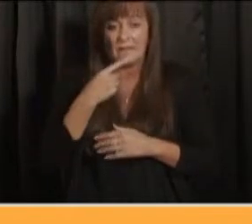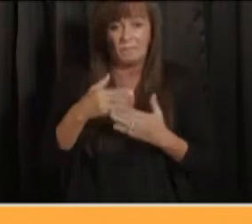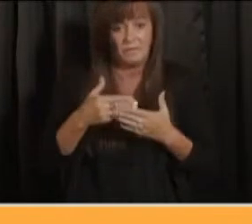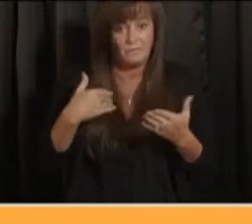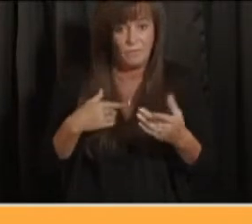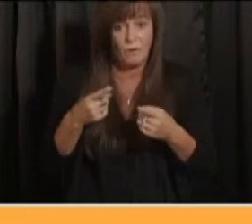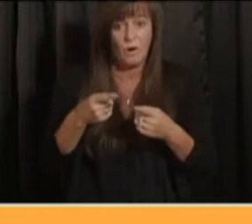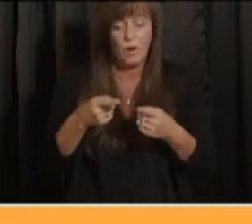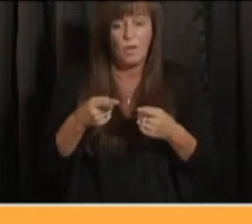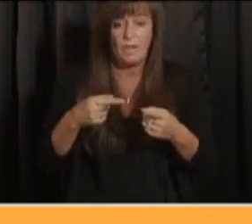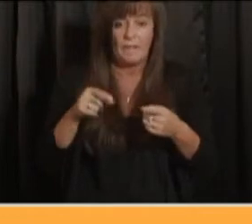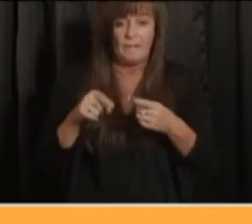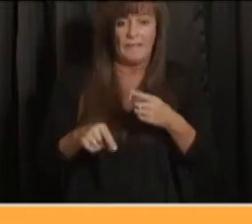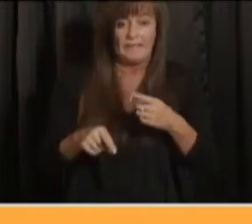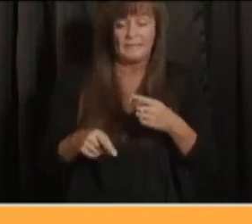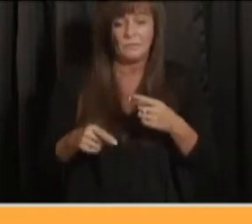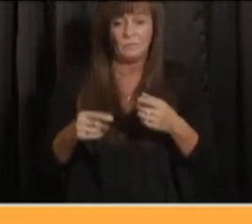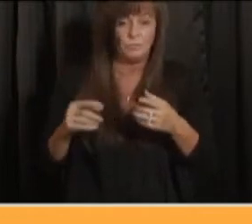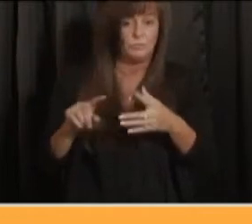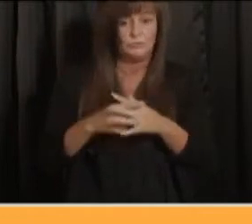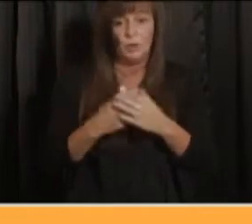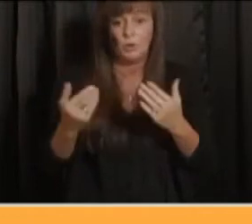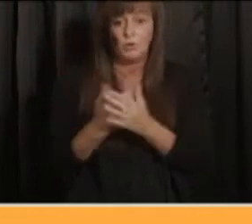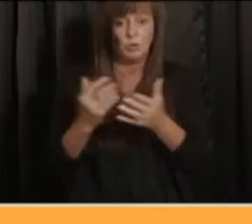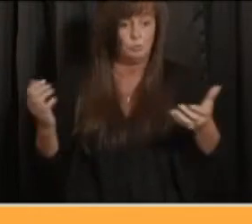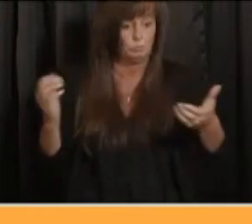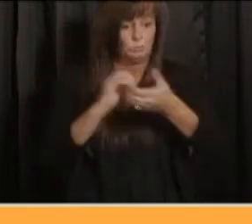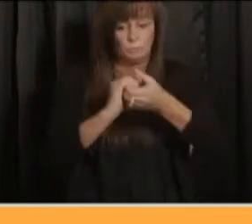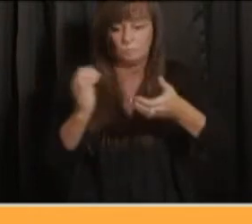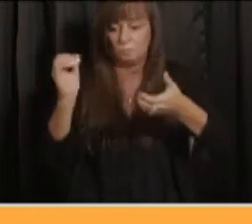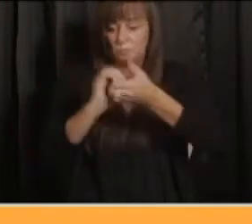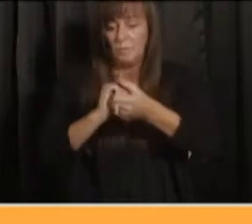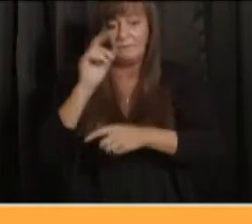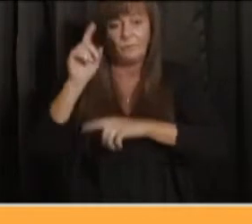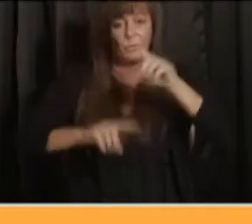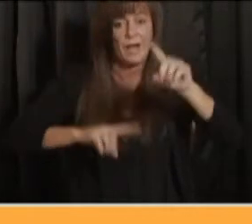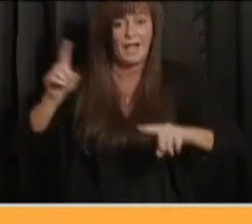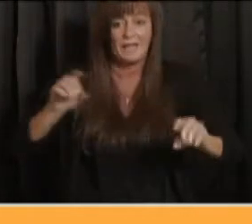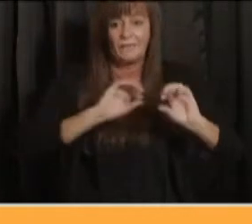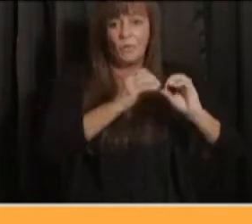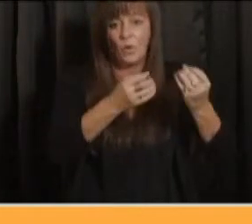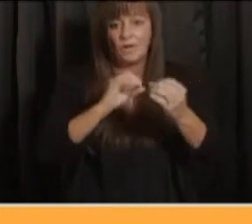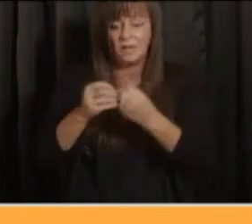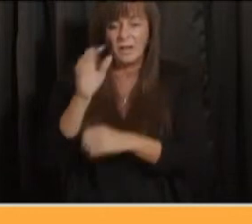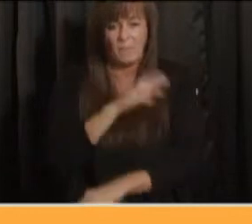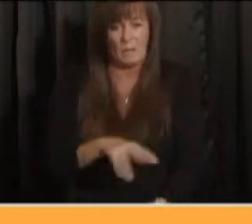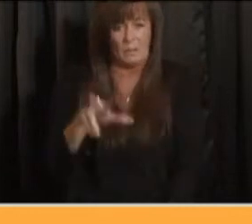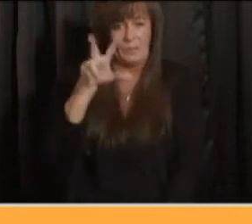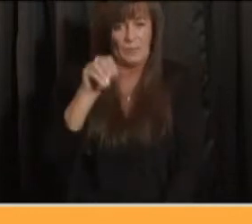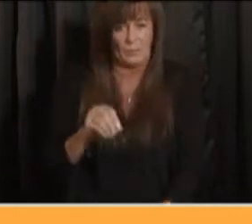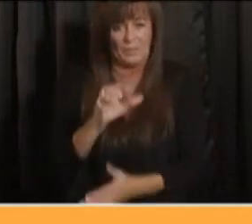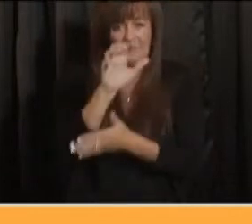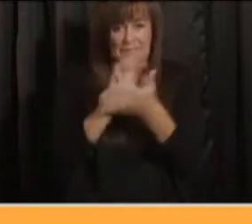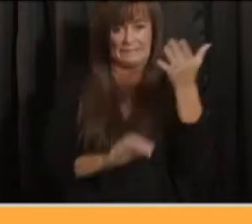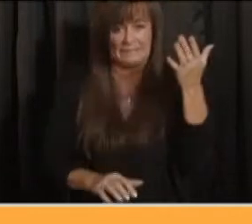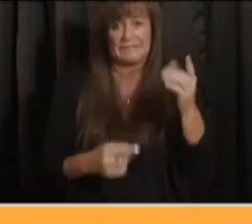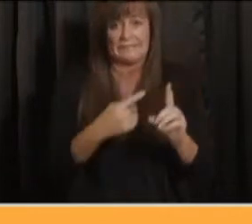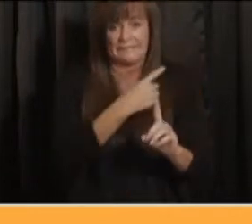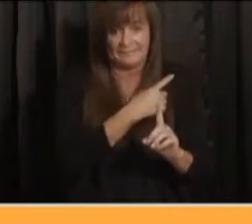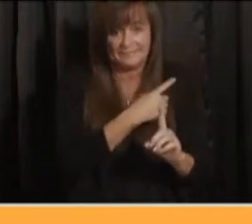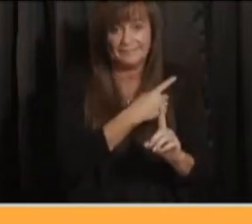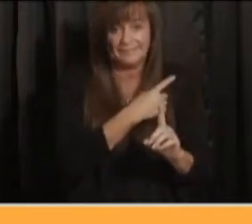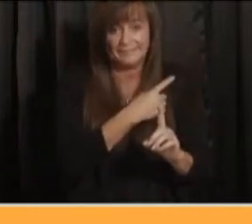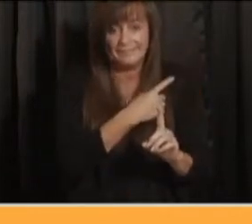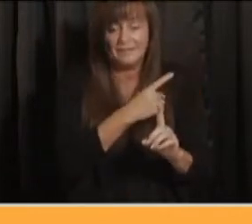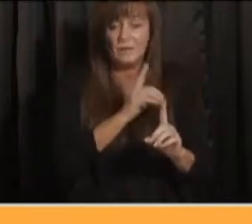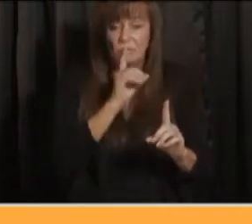have entered into a number of partnerships with a wide variety of organizations. There's about 30 listed here on this slide.